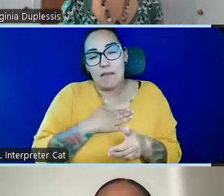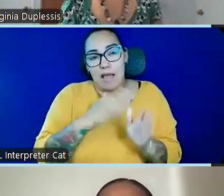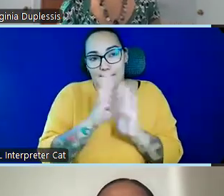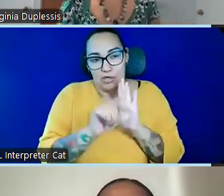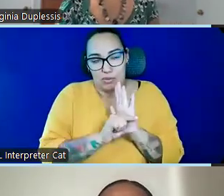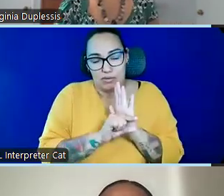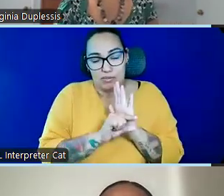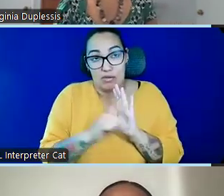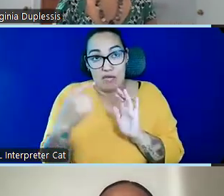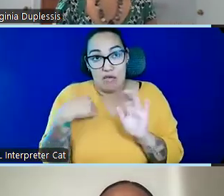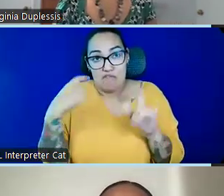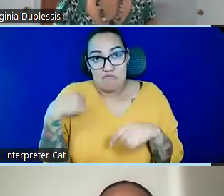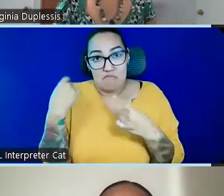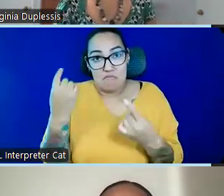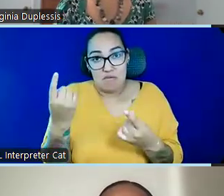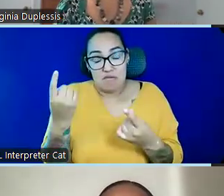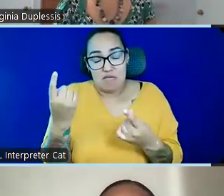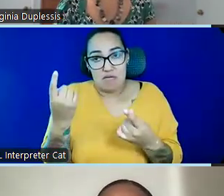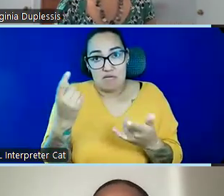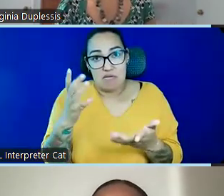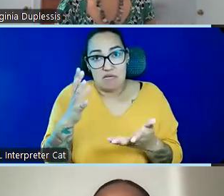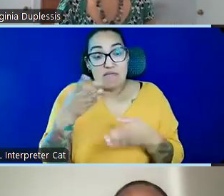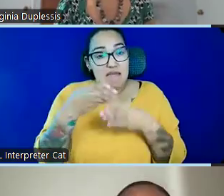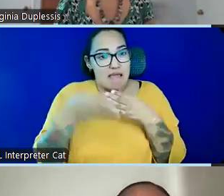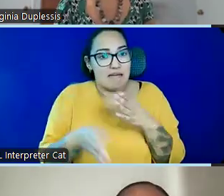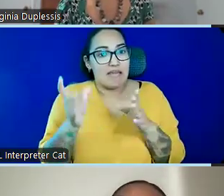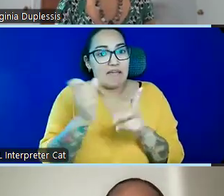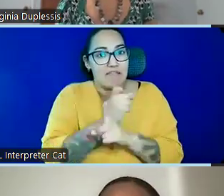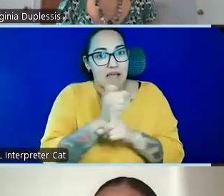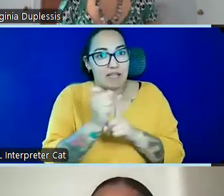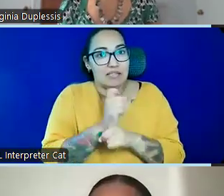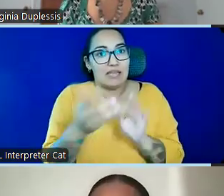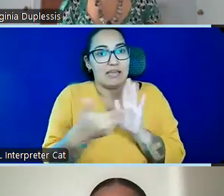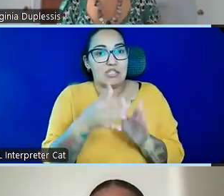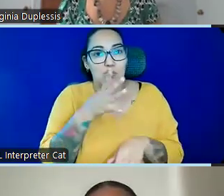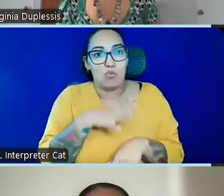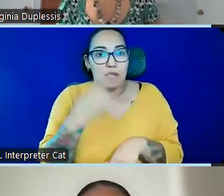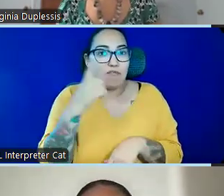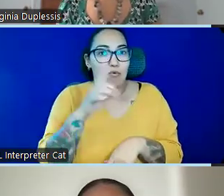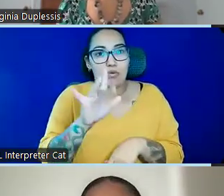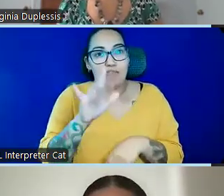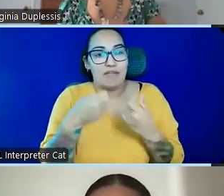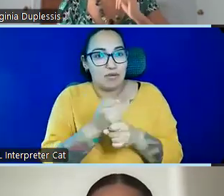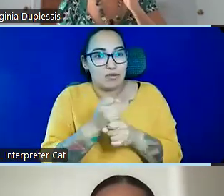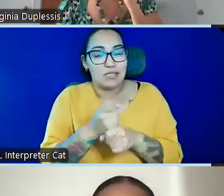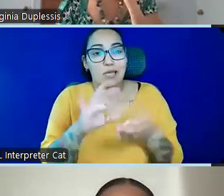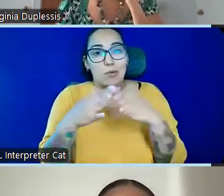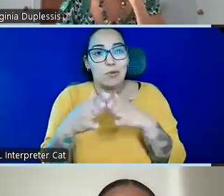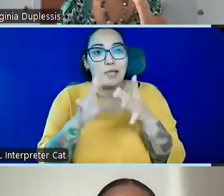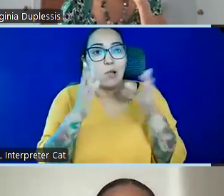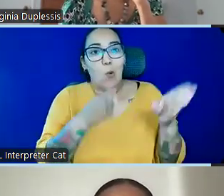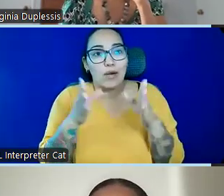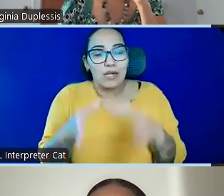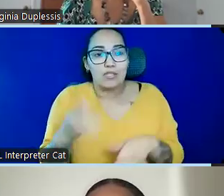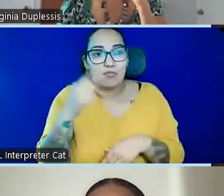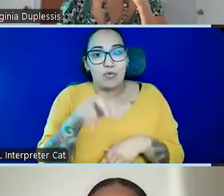I've been in the ending violence against women movement for 25 years. I've been a community organizer for 30 years.